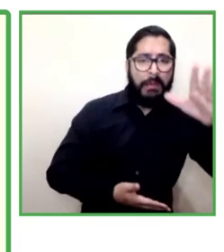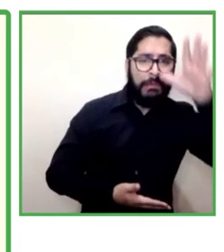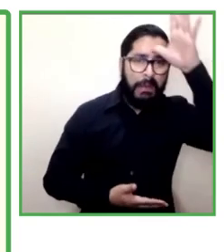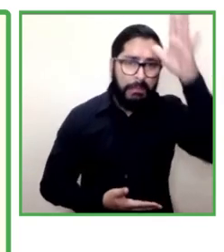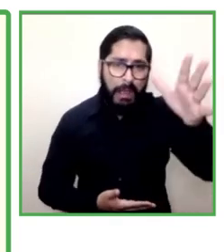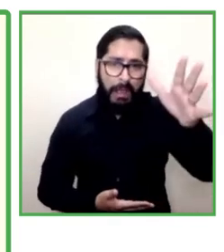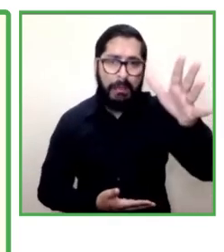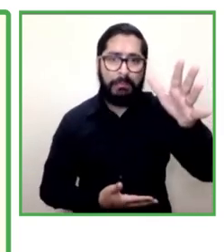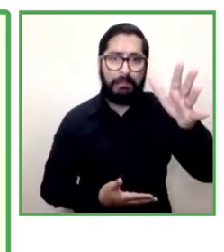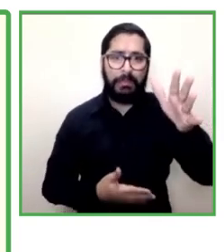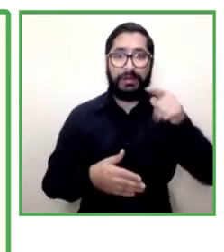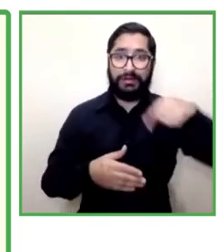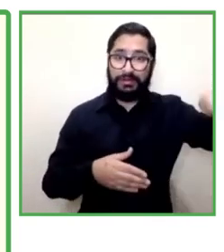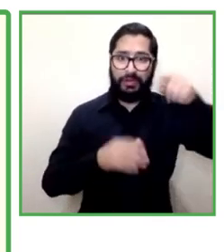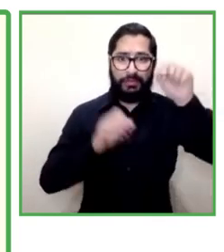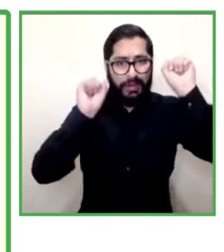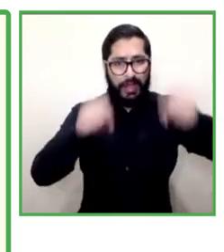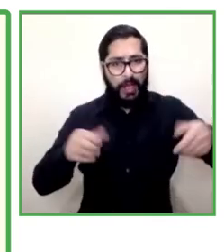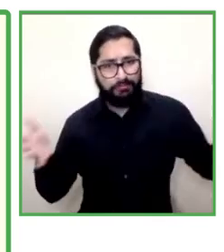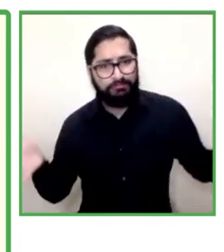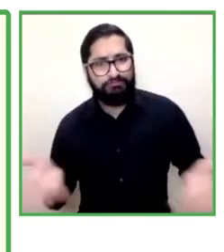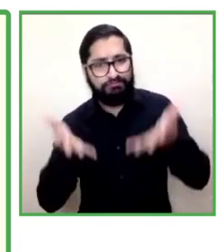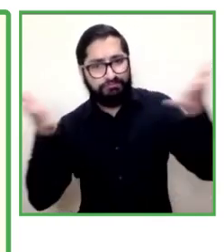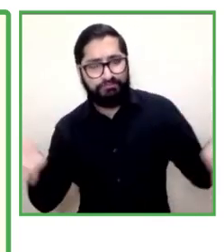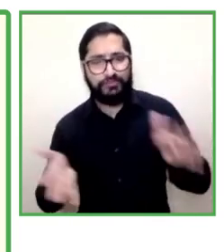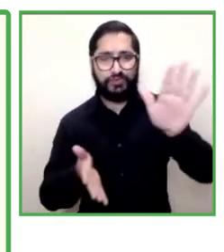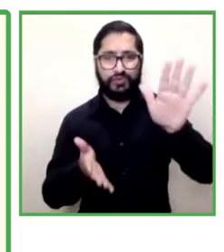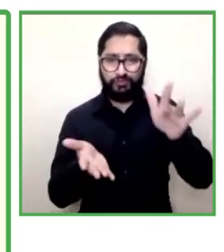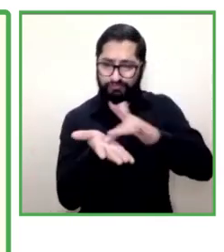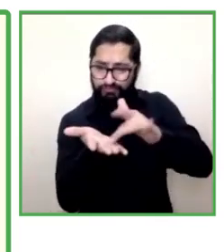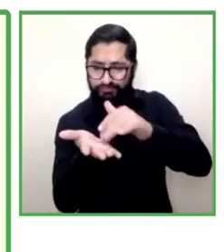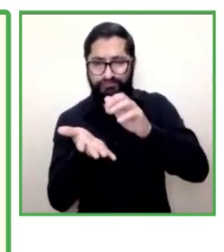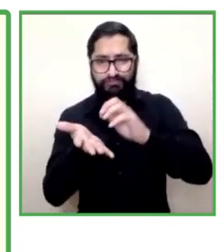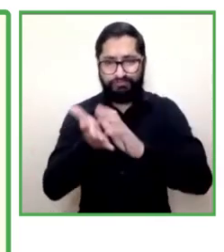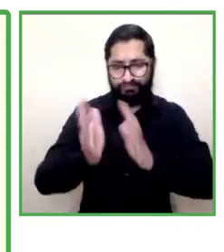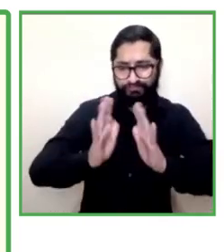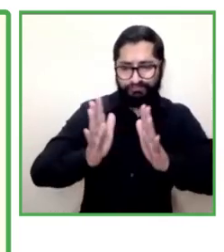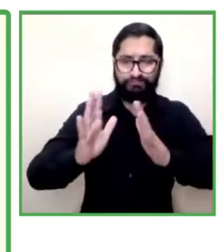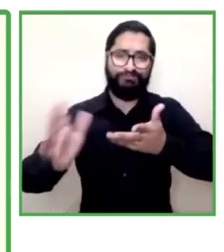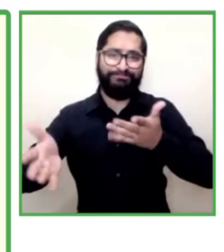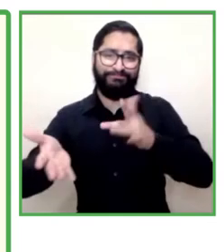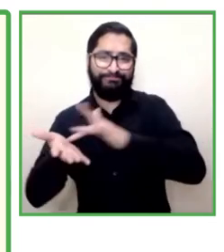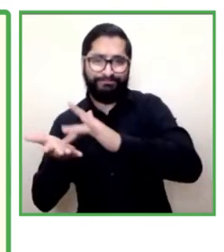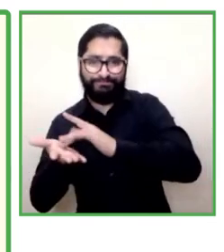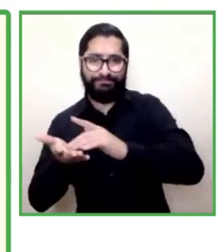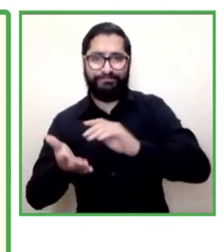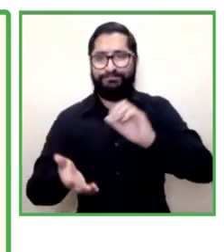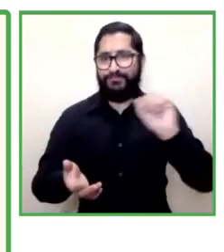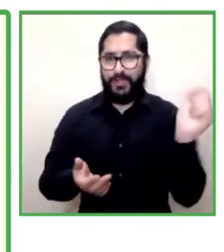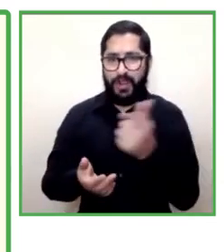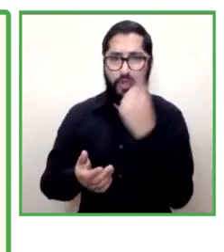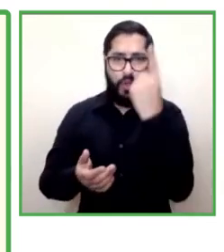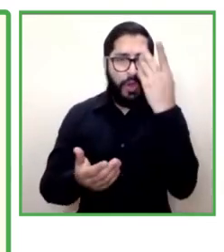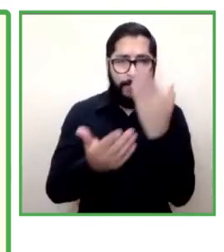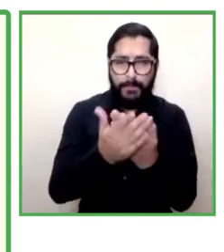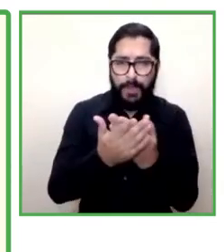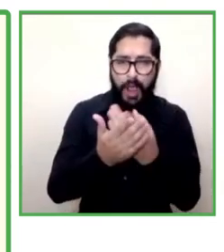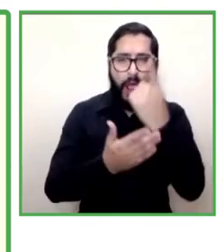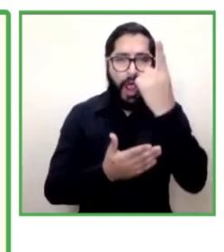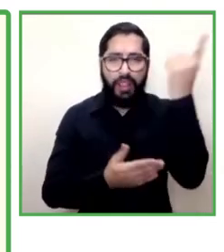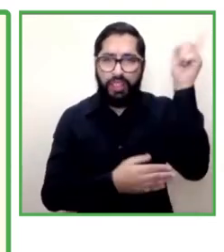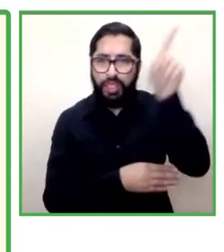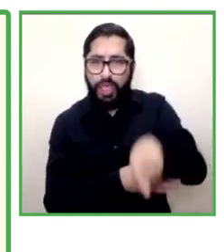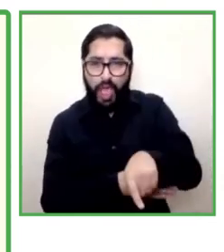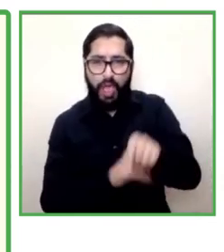this course and throughout the use of your app, the app will then actively challenge to use sign language in